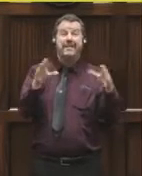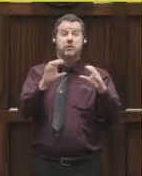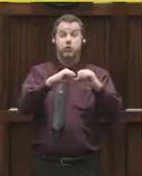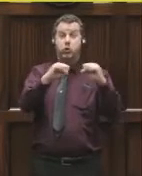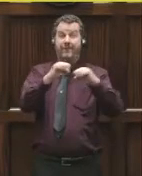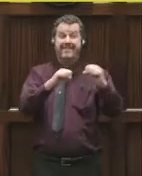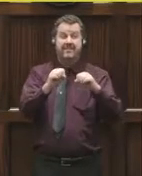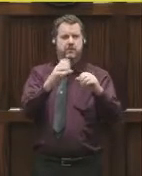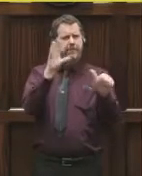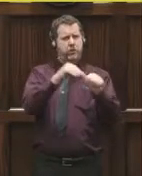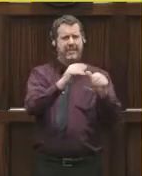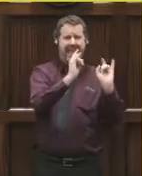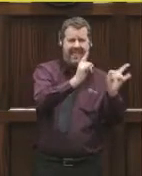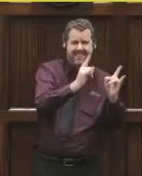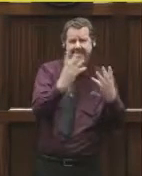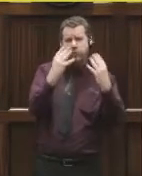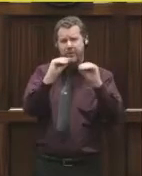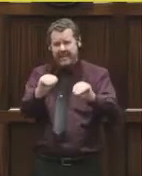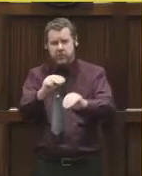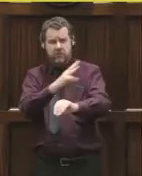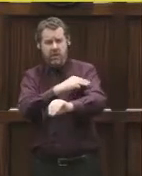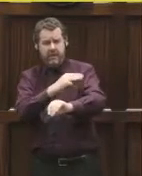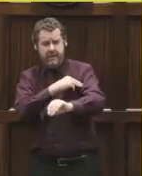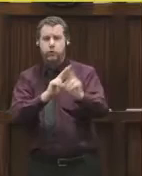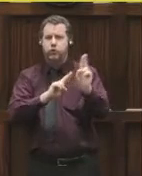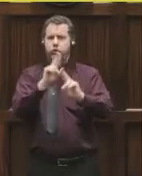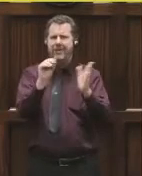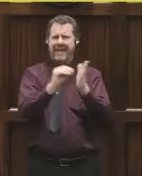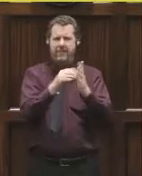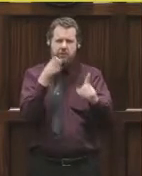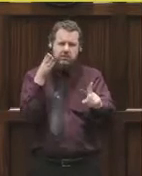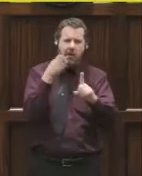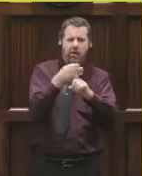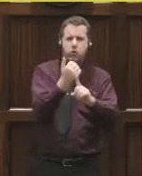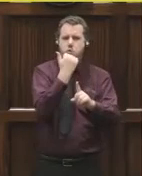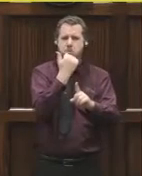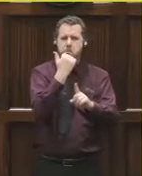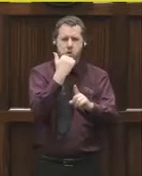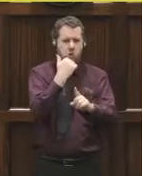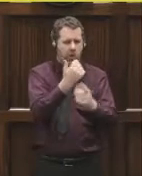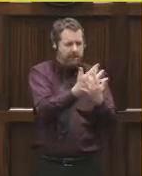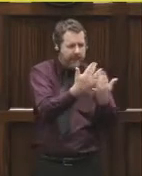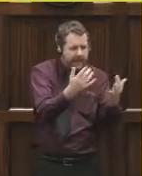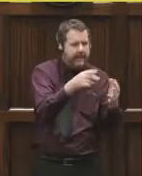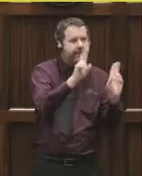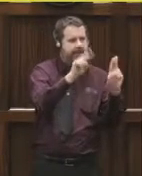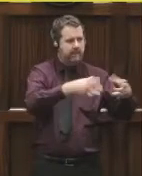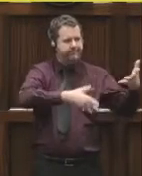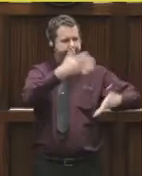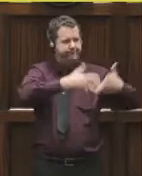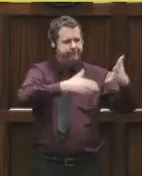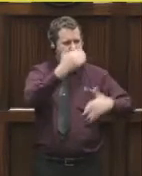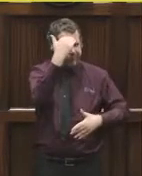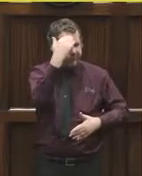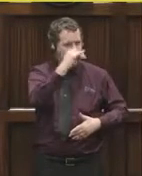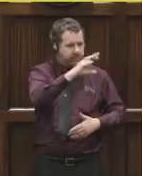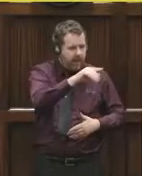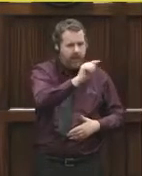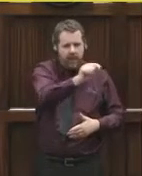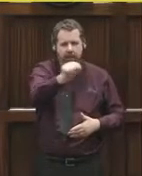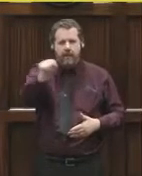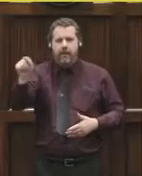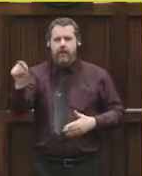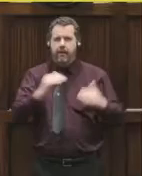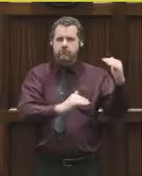health, education and the Gardaí, to have a certain number of people with the Irish Sign Language knowledge. There should